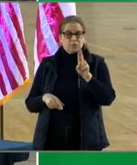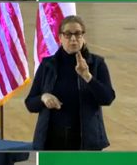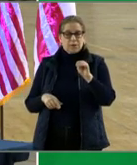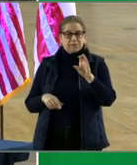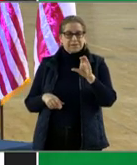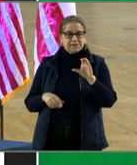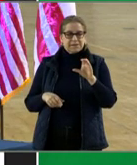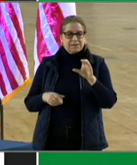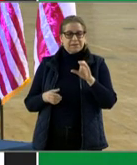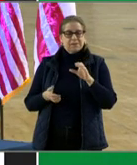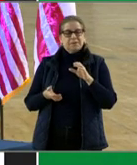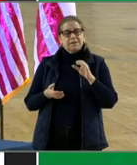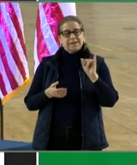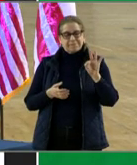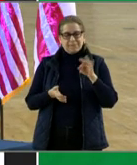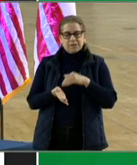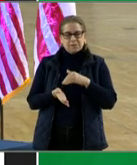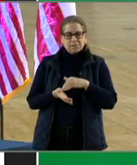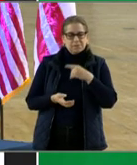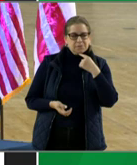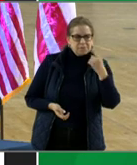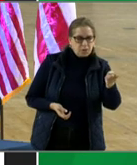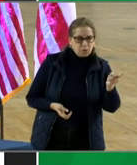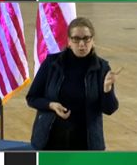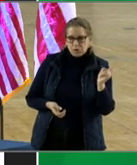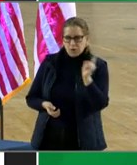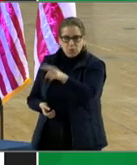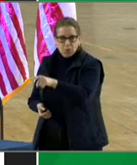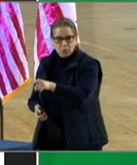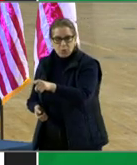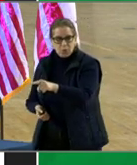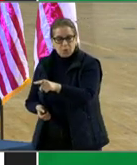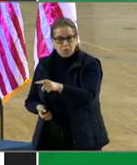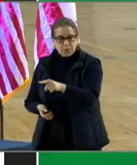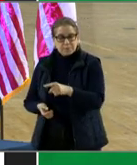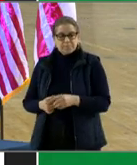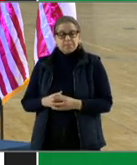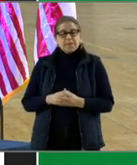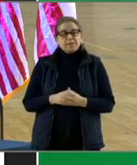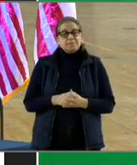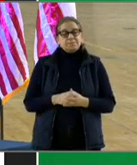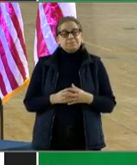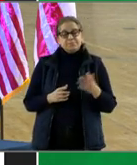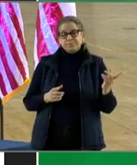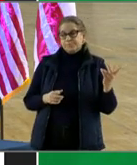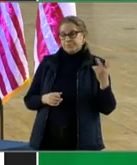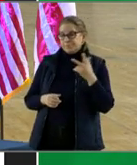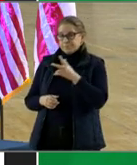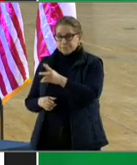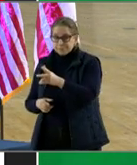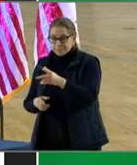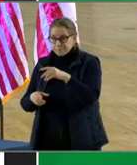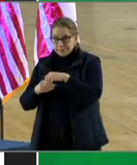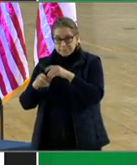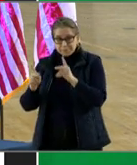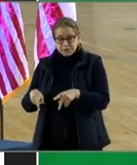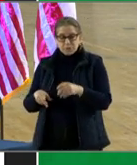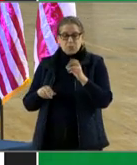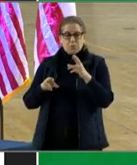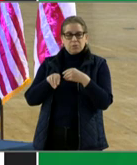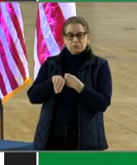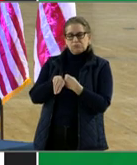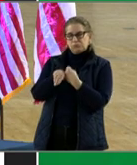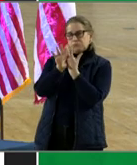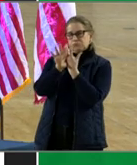for testing. So they've gone to their clinician either in person or they've had a telehealth visit, and their clinician has given them an order for